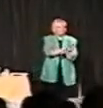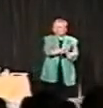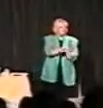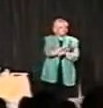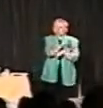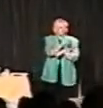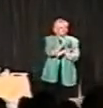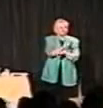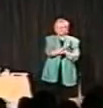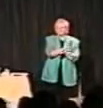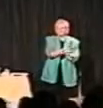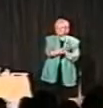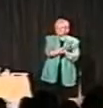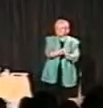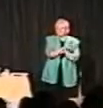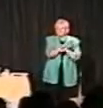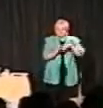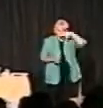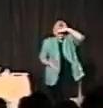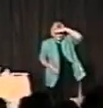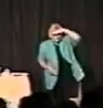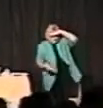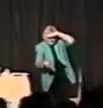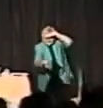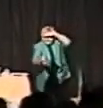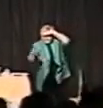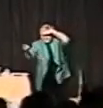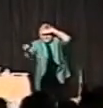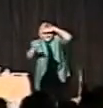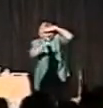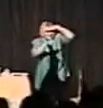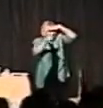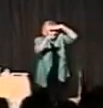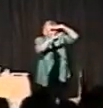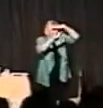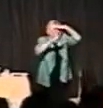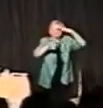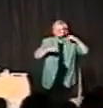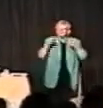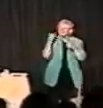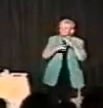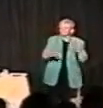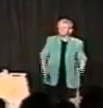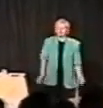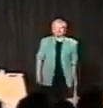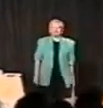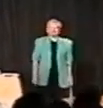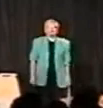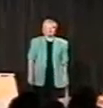And then the fourth category, toe tappers. Who's a toe tapper? We got a few of